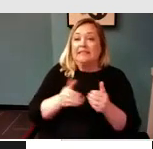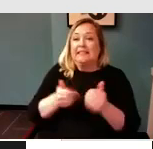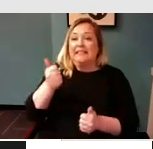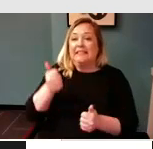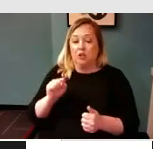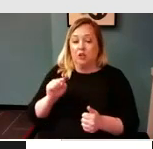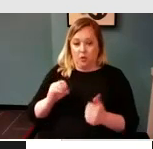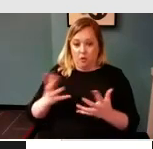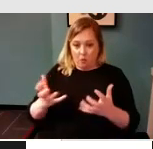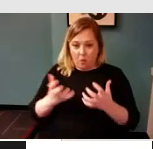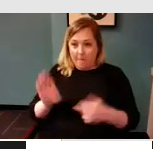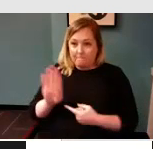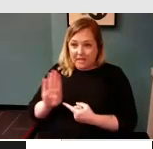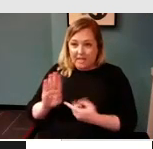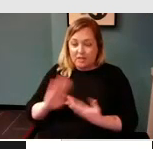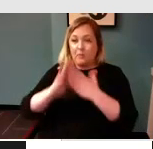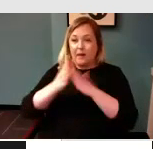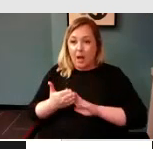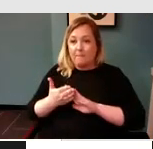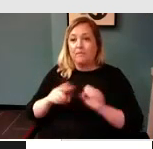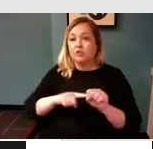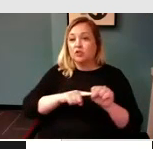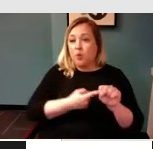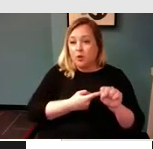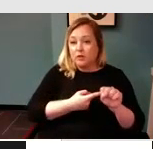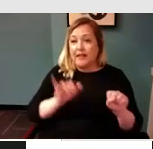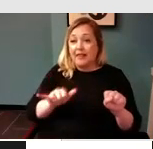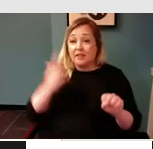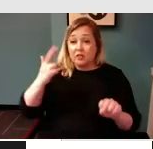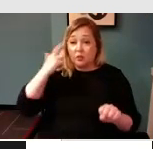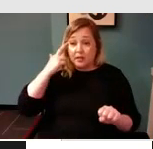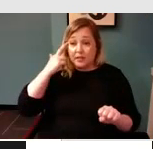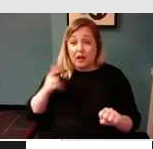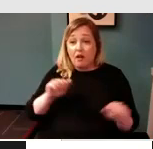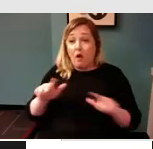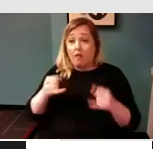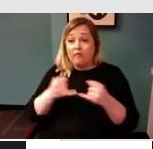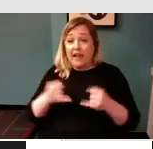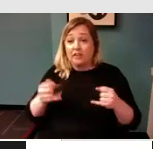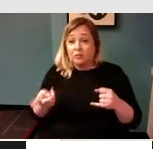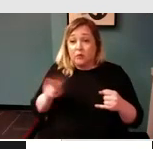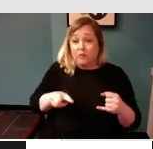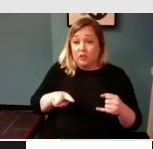became a source node. And that was the reason we reversed all the edges and made it into a source node.